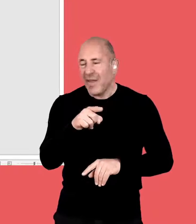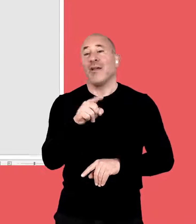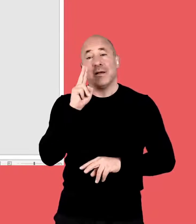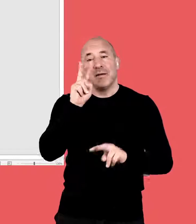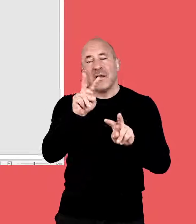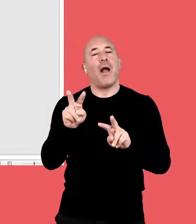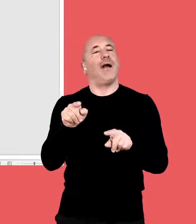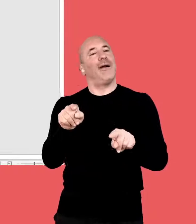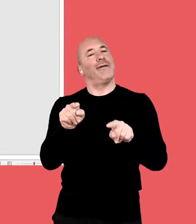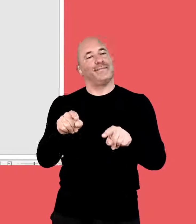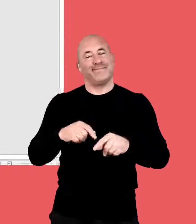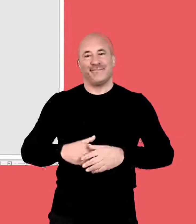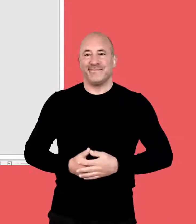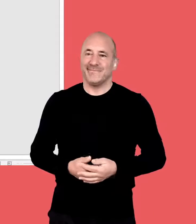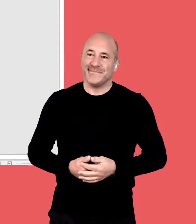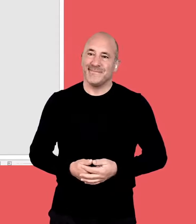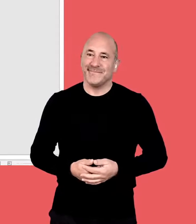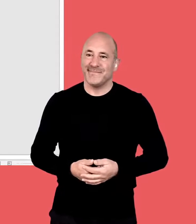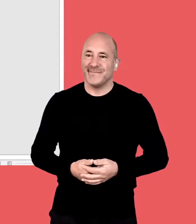where relevant.